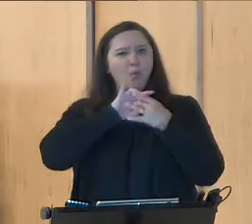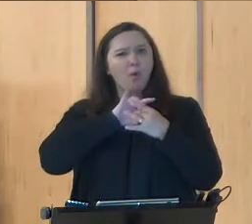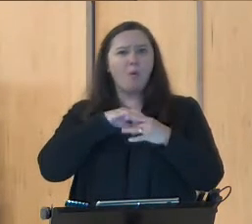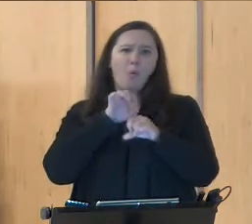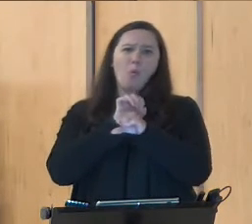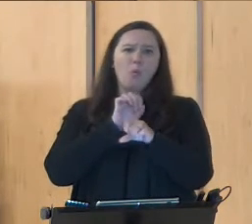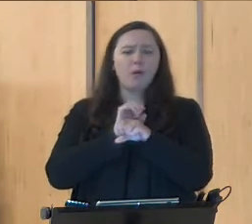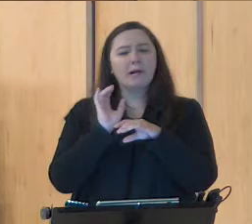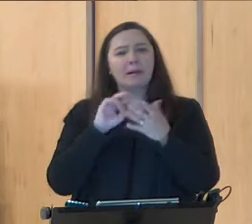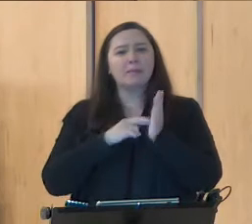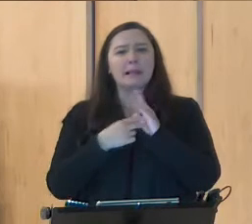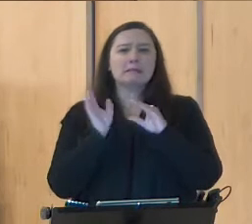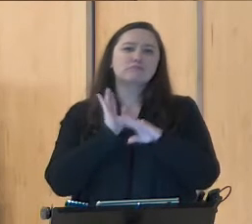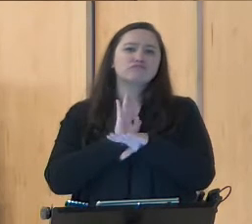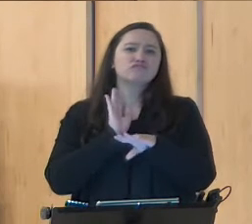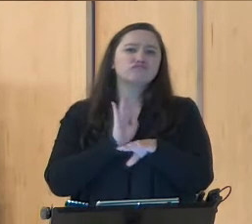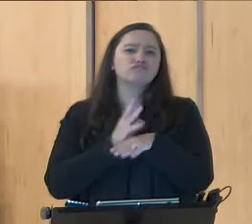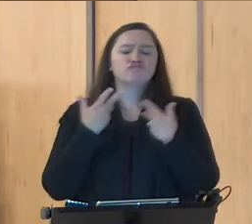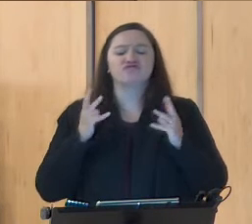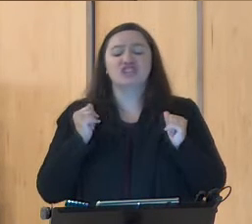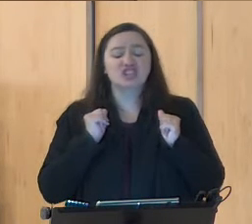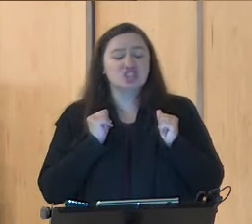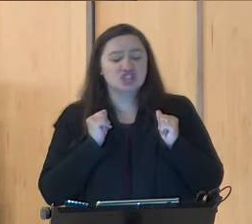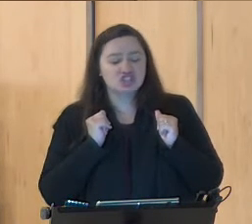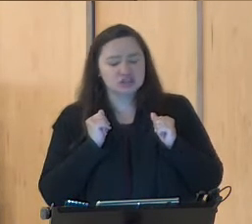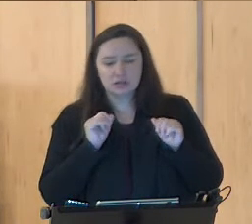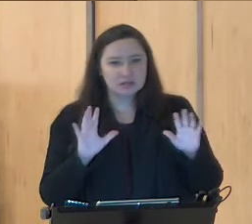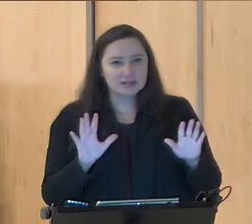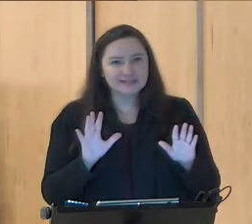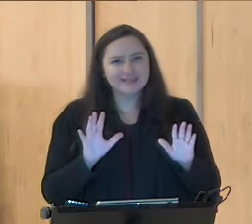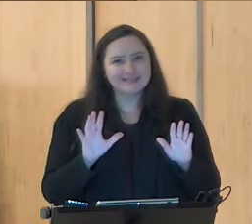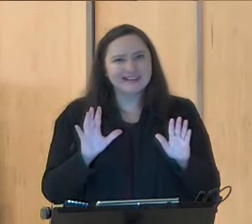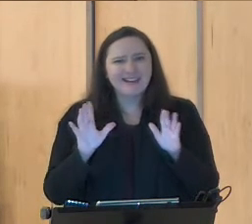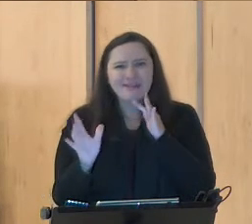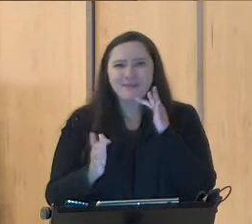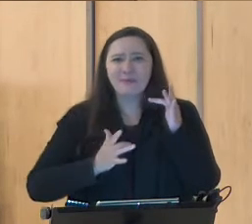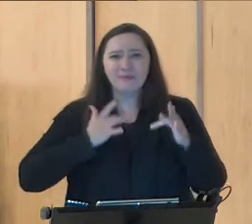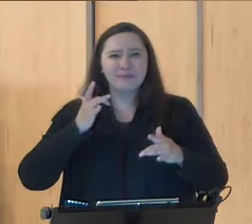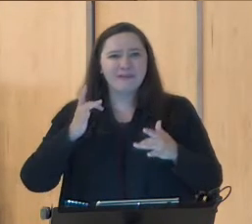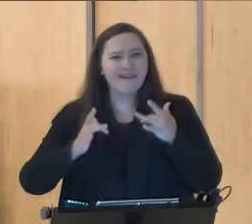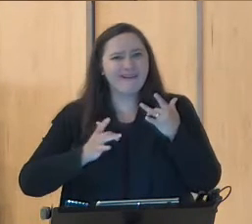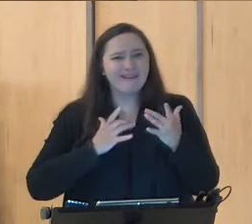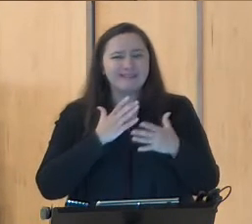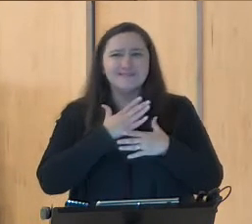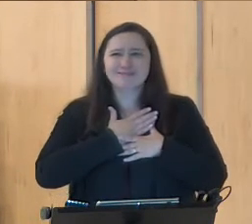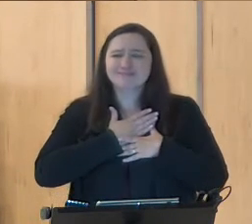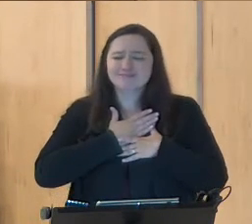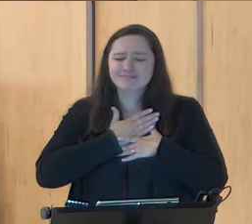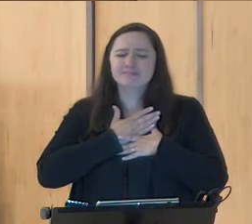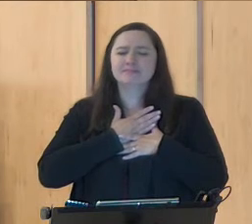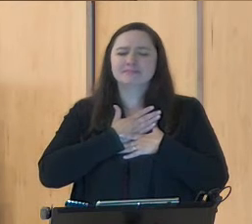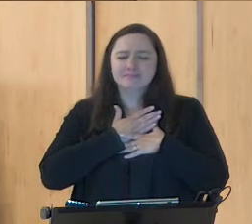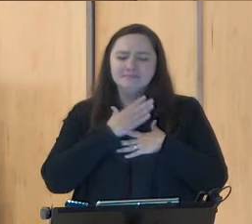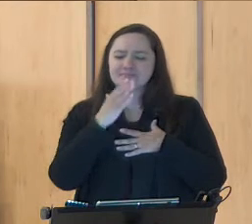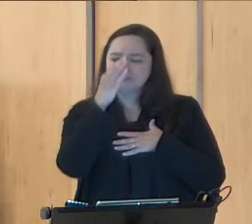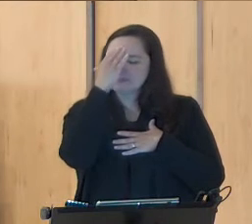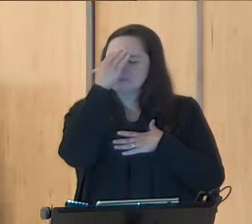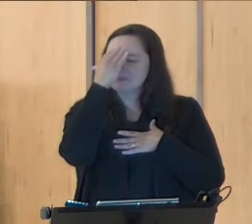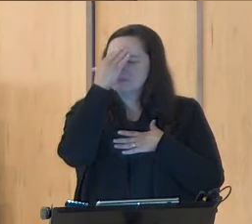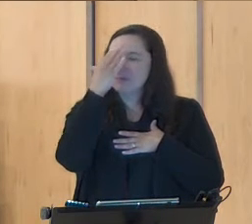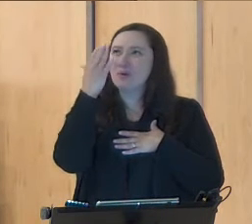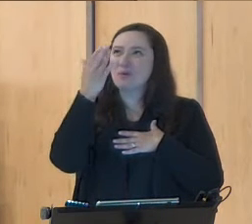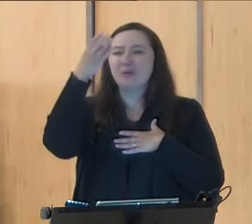some basic human relationship. What a joy it is to know that God brought us together